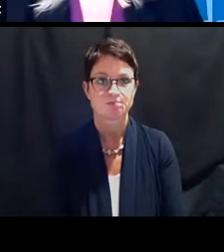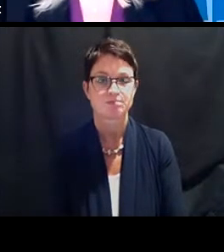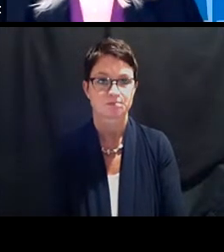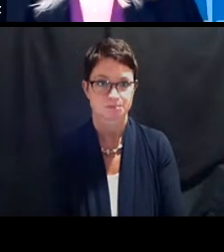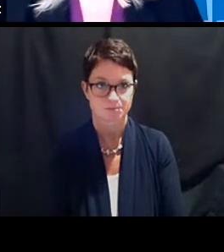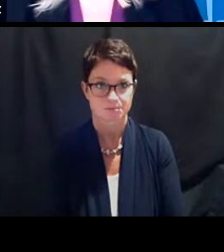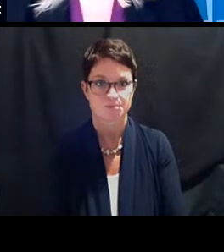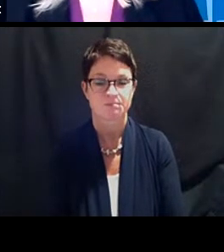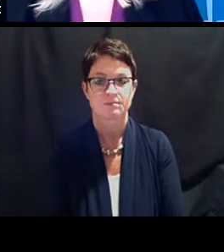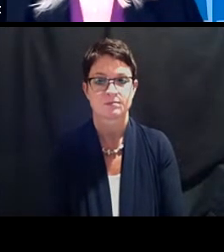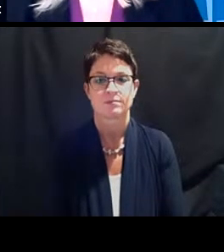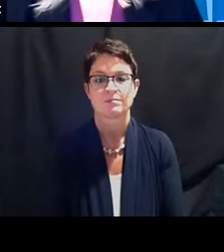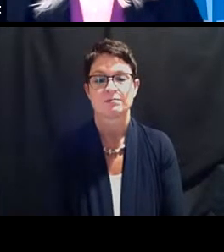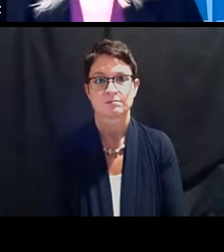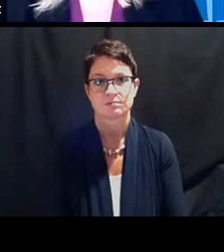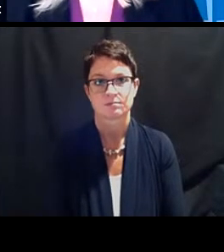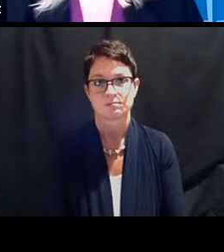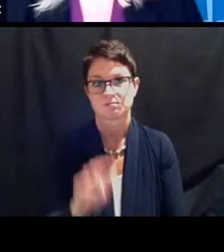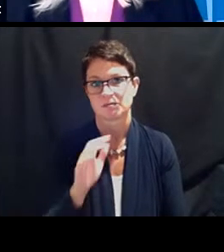Childs,